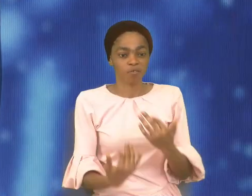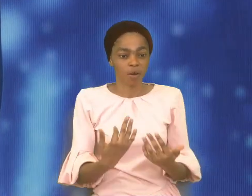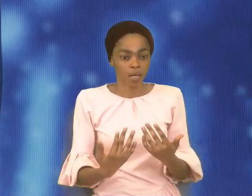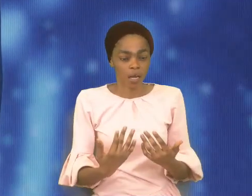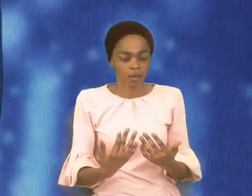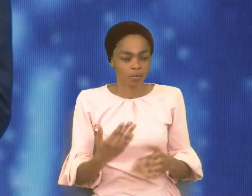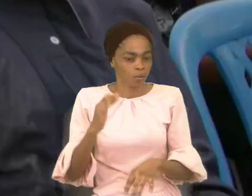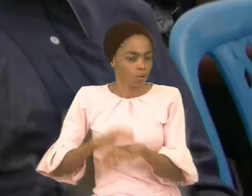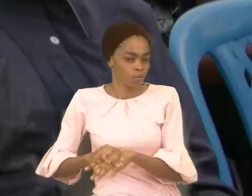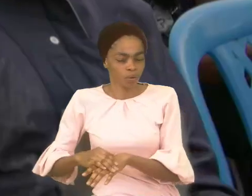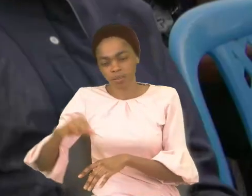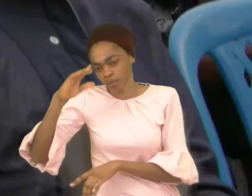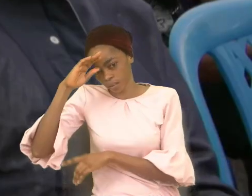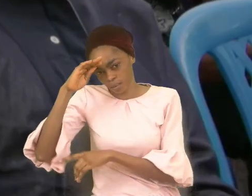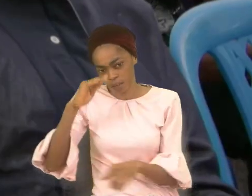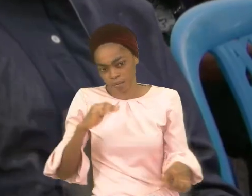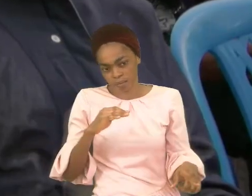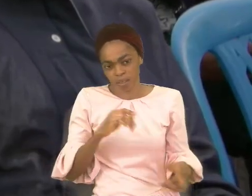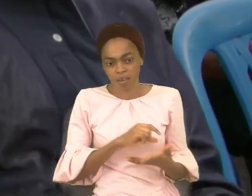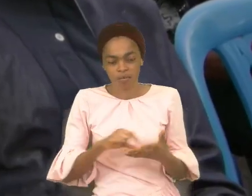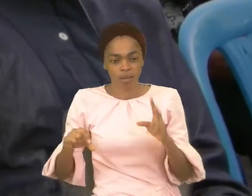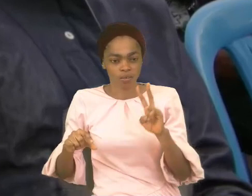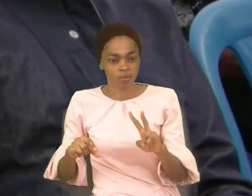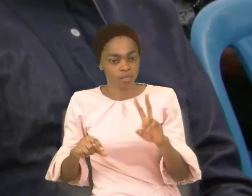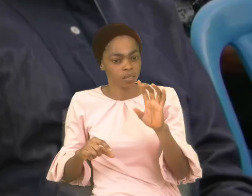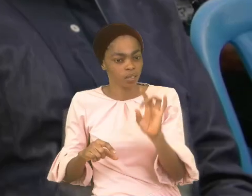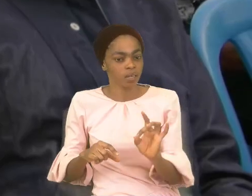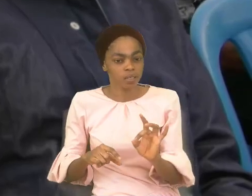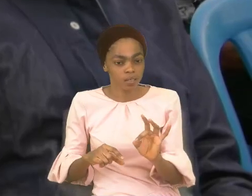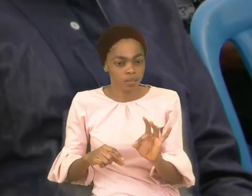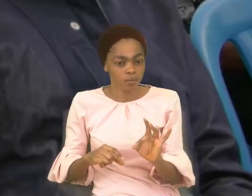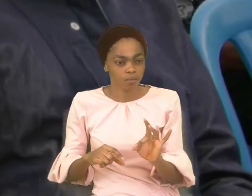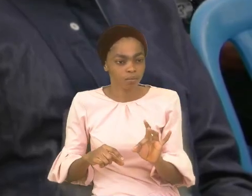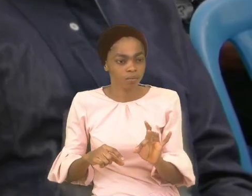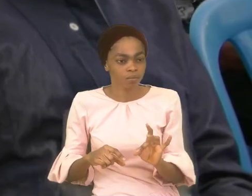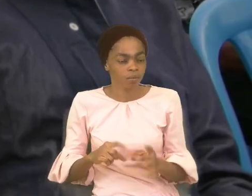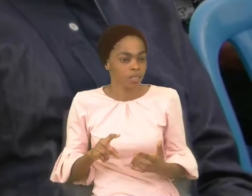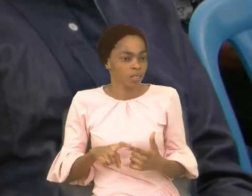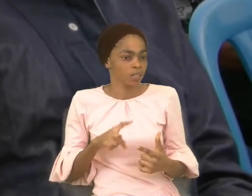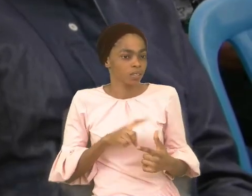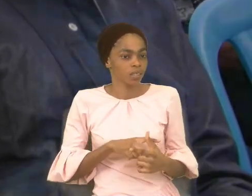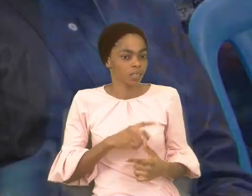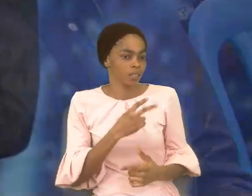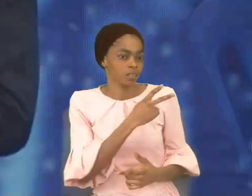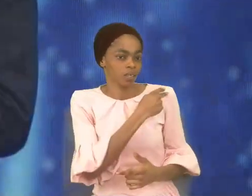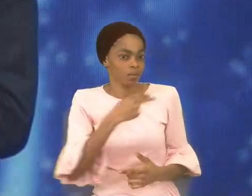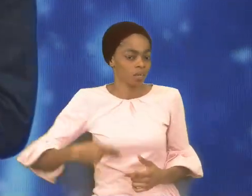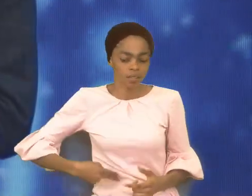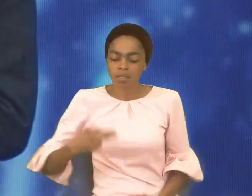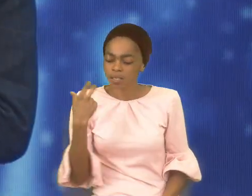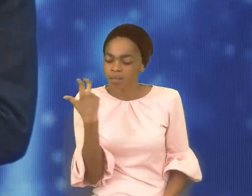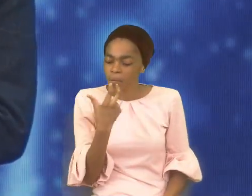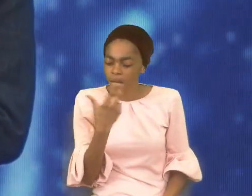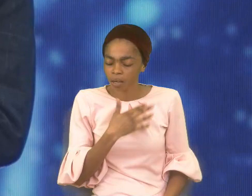28, then Nebuchadnezzar spake and said, blessed be the